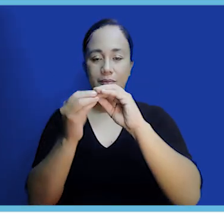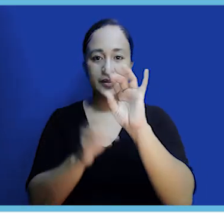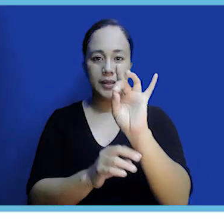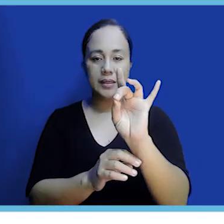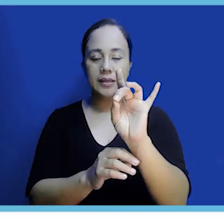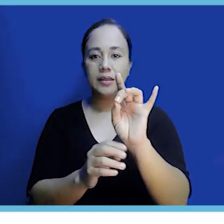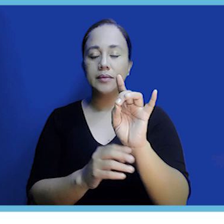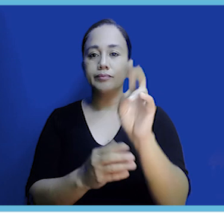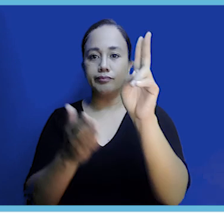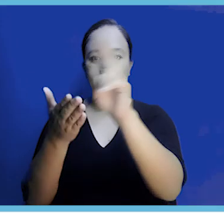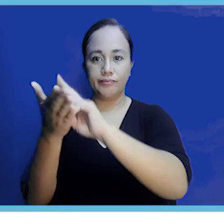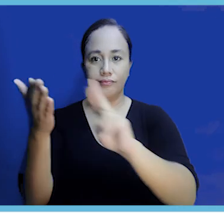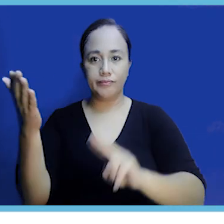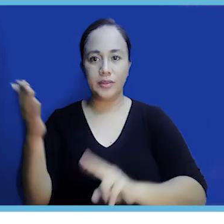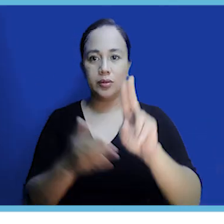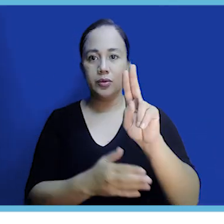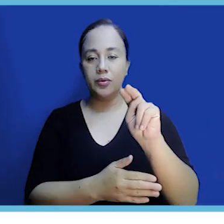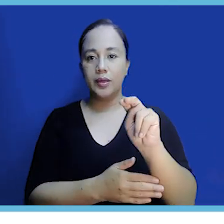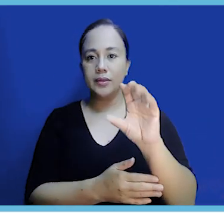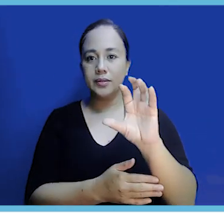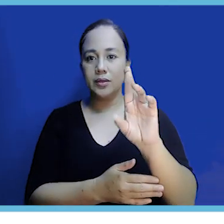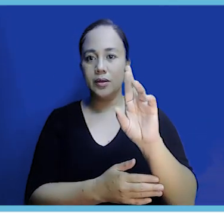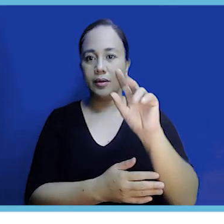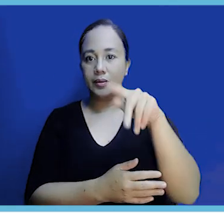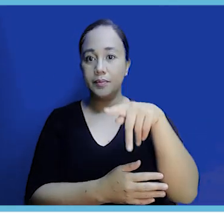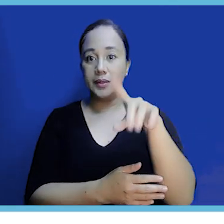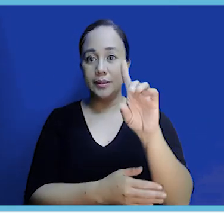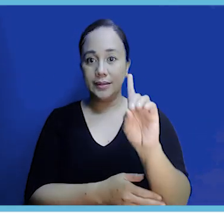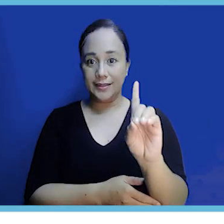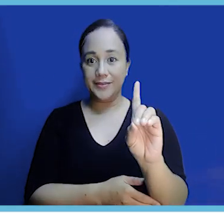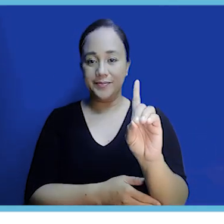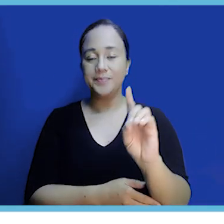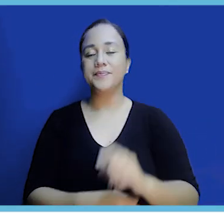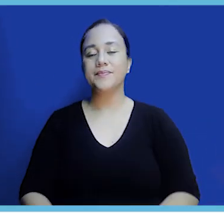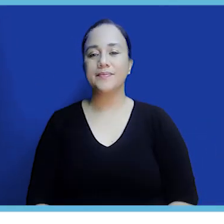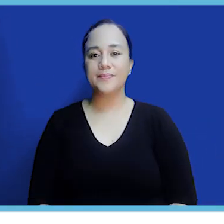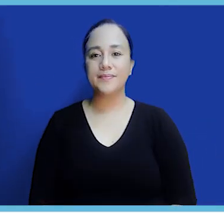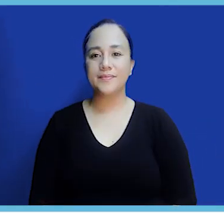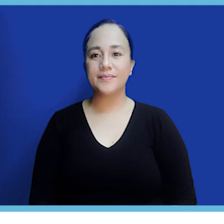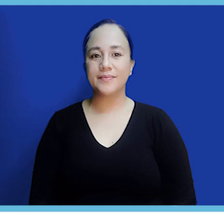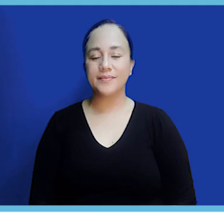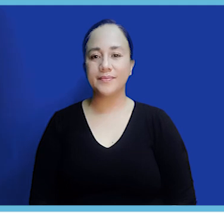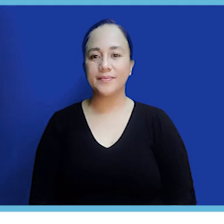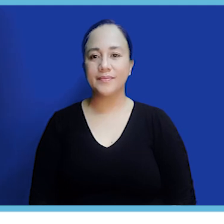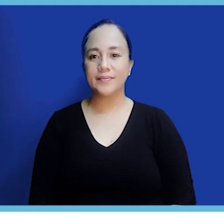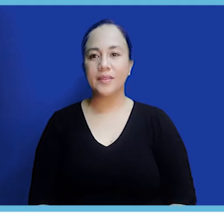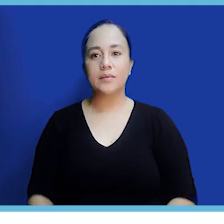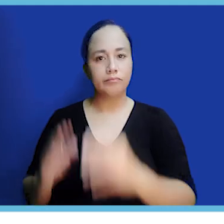Topic number 8. United Nations Convention on the Rights of Persons with Disabilities, or